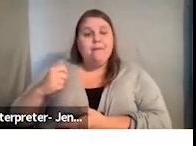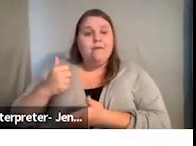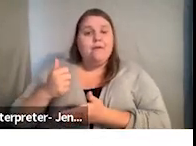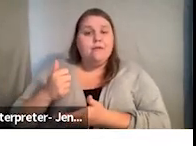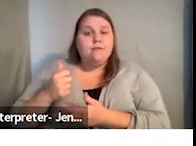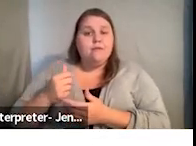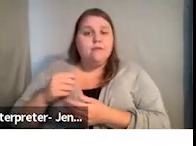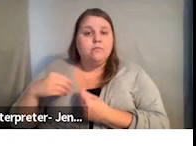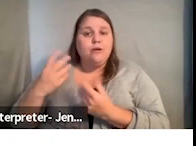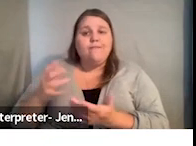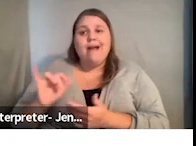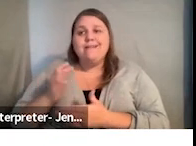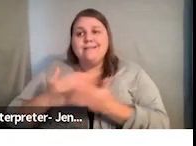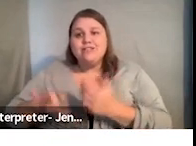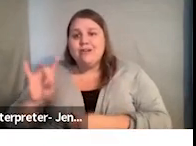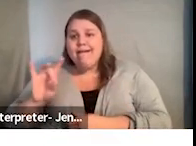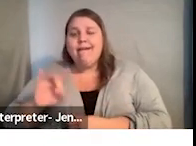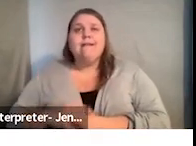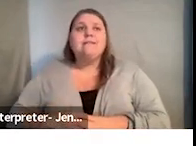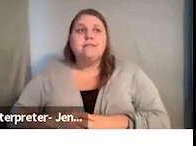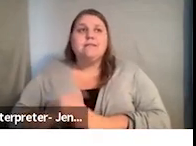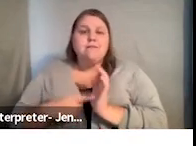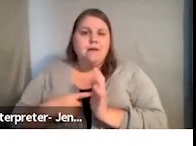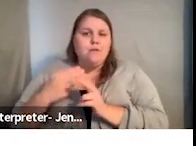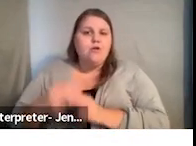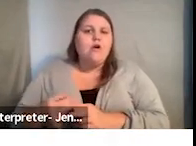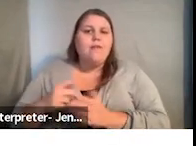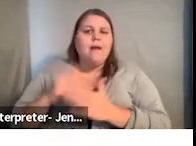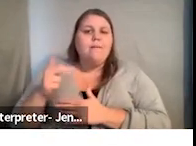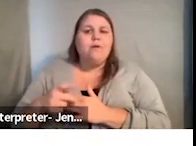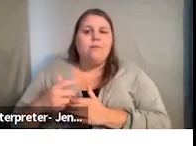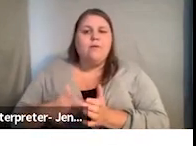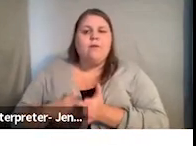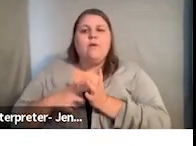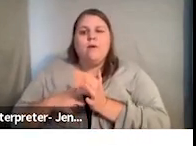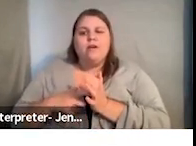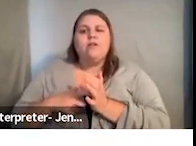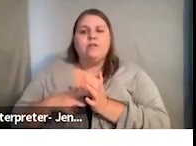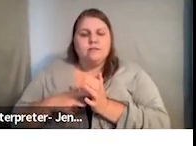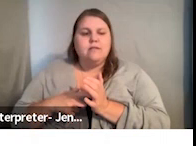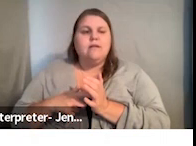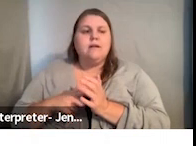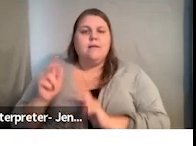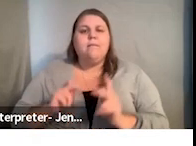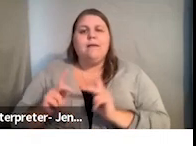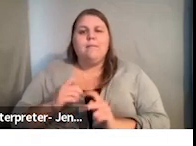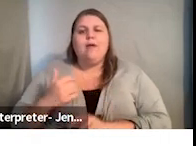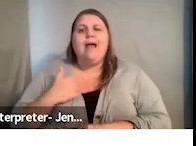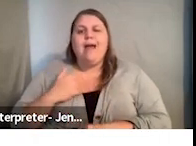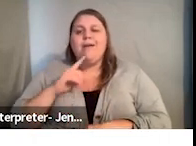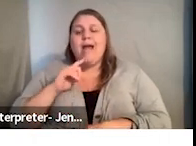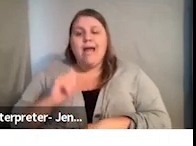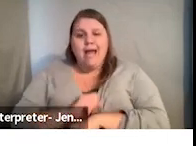as the sometimes Section 8. In fact, the program requires as a threshold requirement that people have